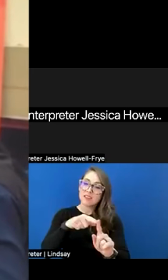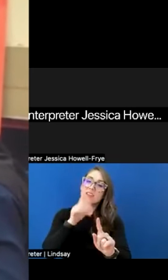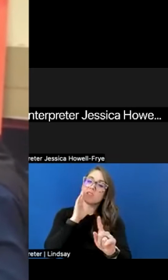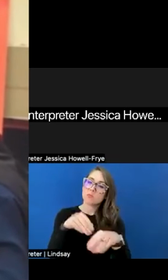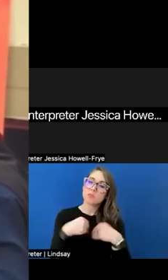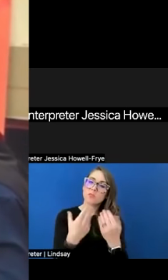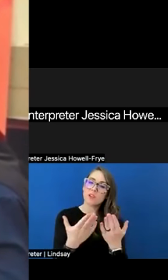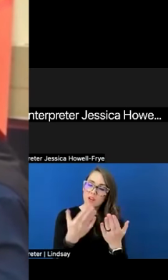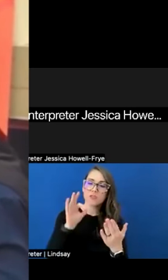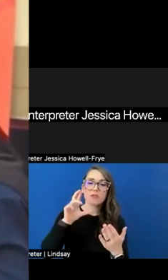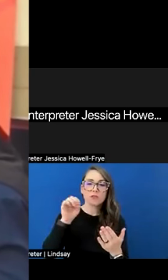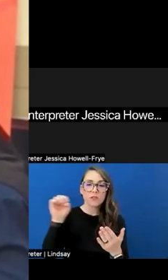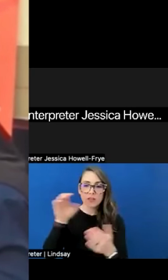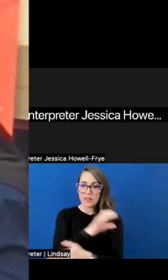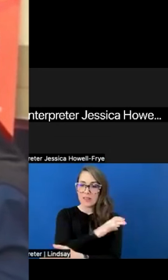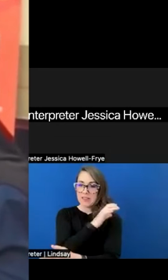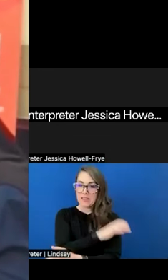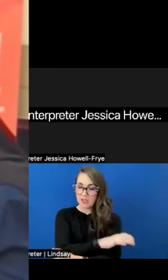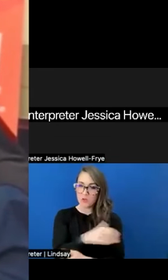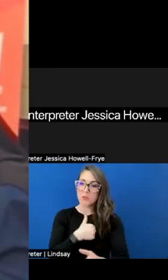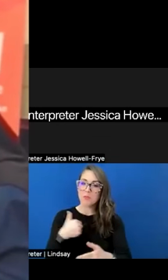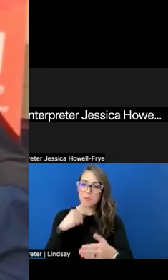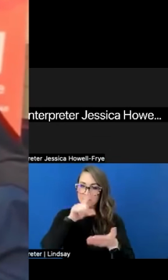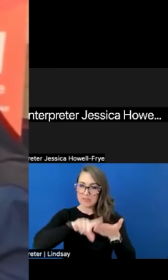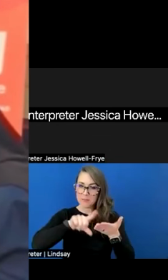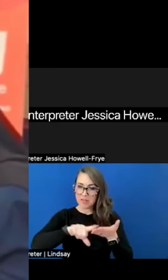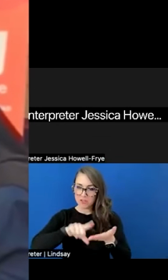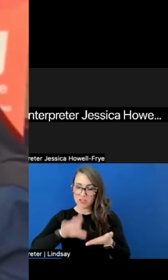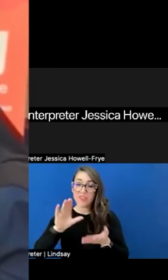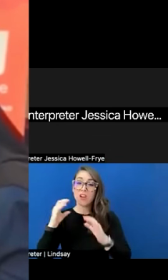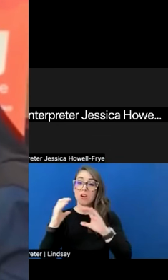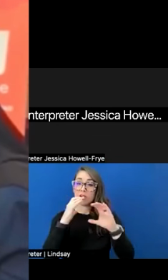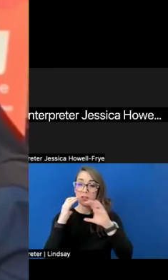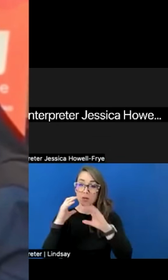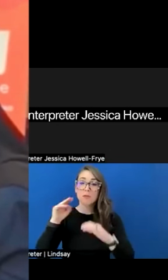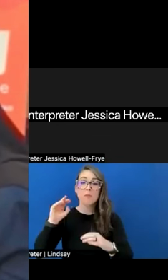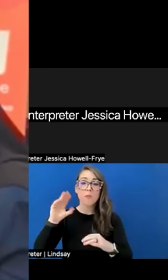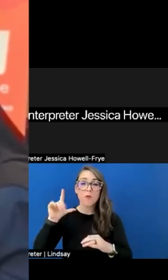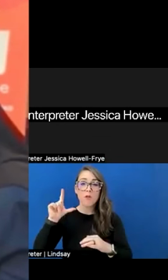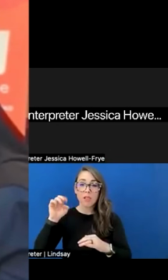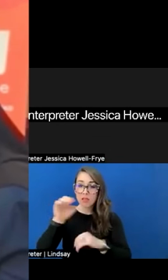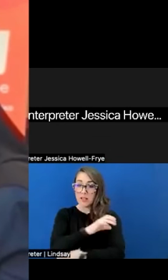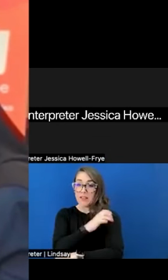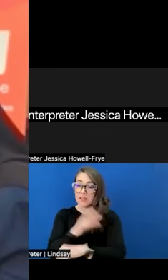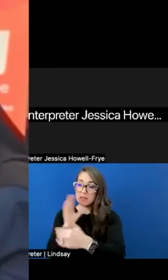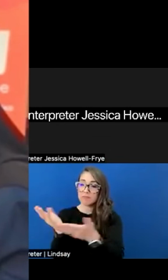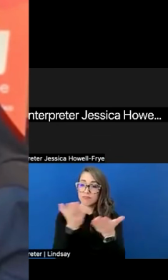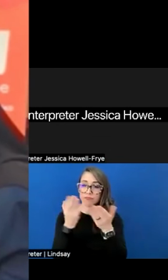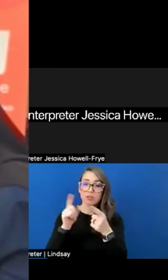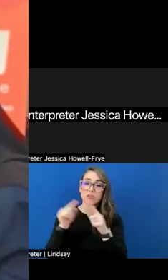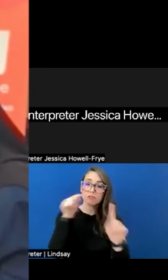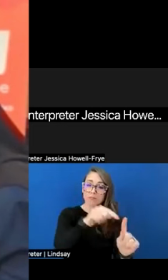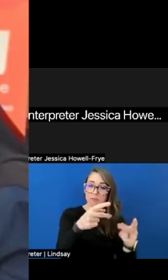examinations. They take their mobile clinic to rural areas where healthcare access is limited, and also to the urban poor from